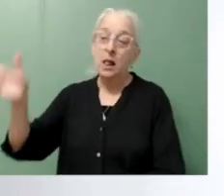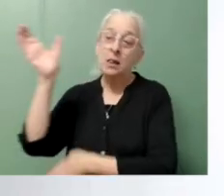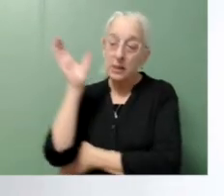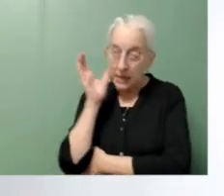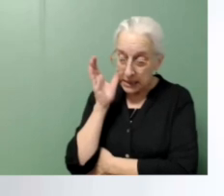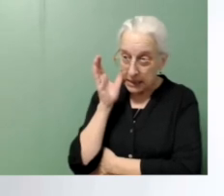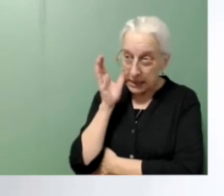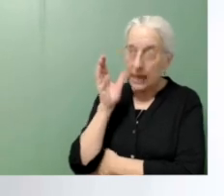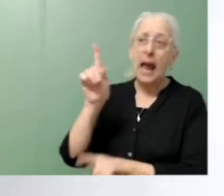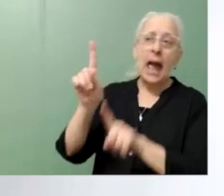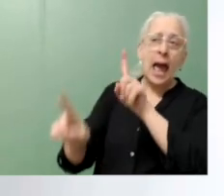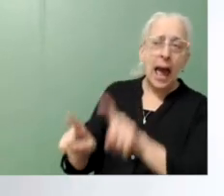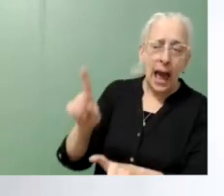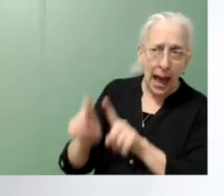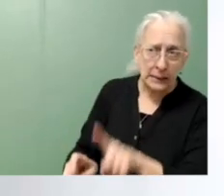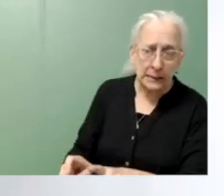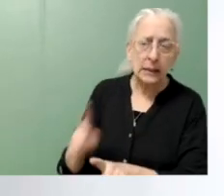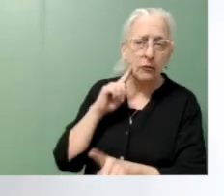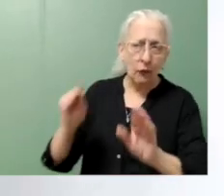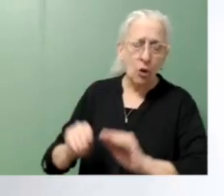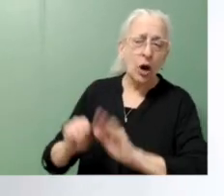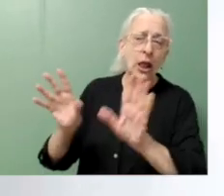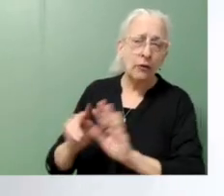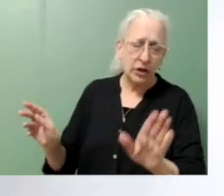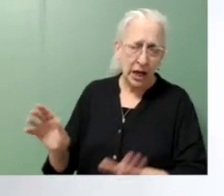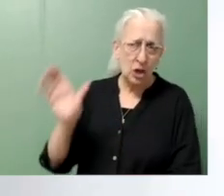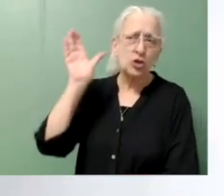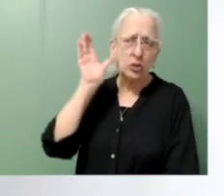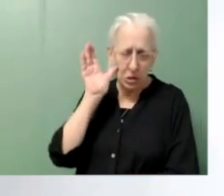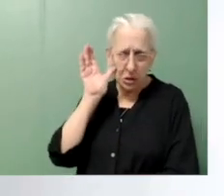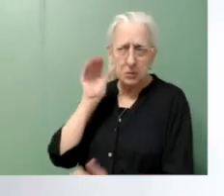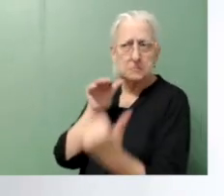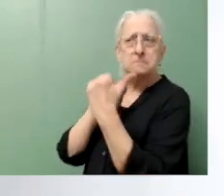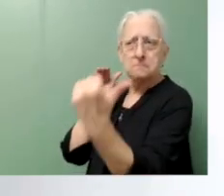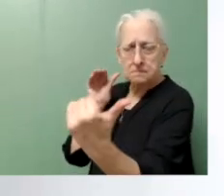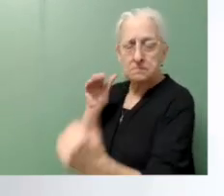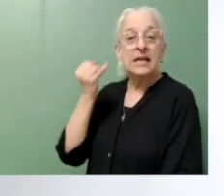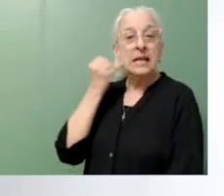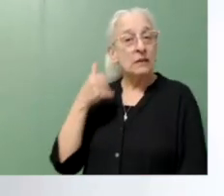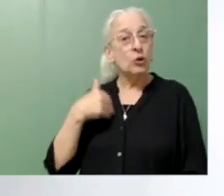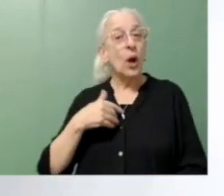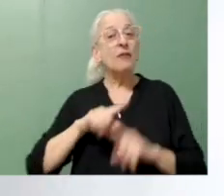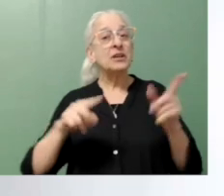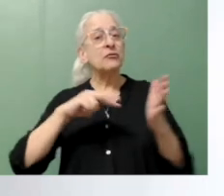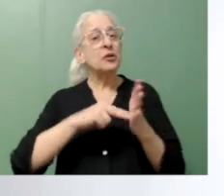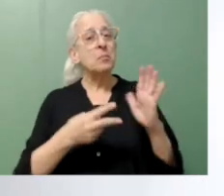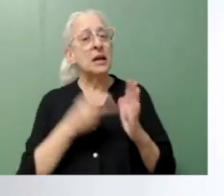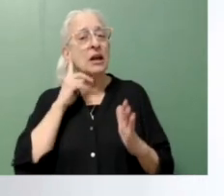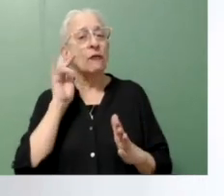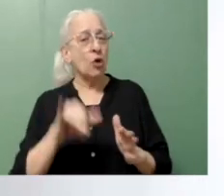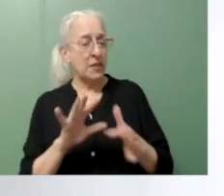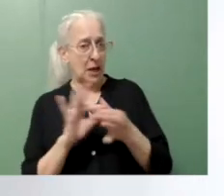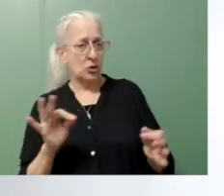questions openly and honestly. If you have a different meaning for this term, please consider sharing